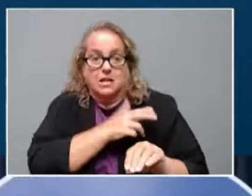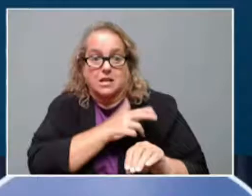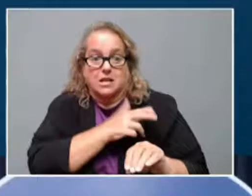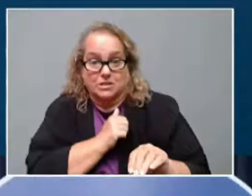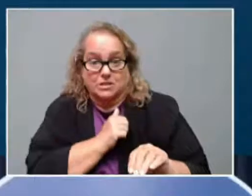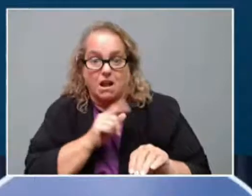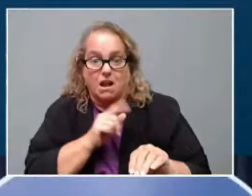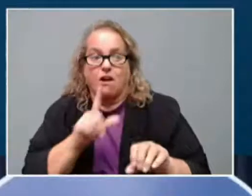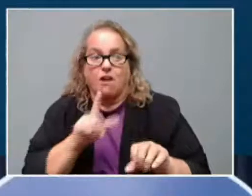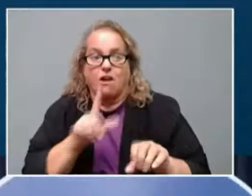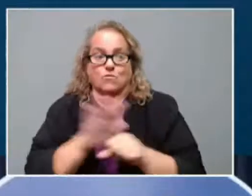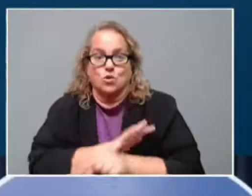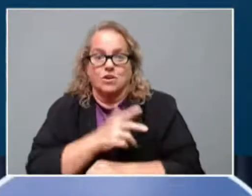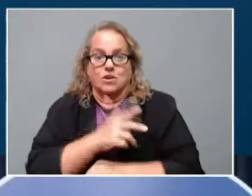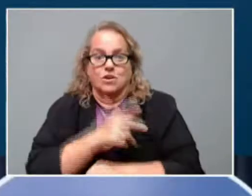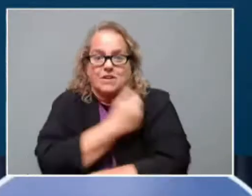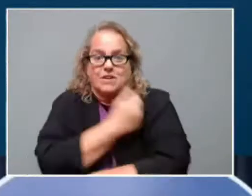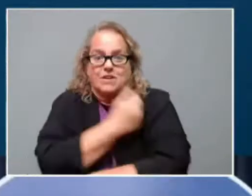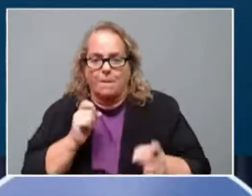vaccinated have gone from 8 to